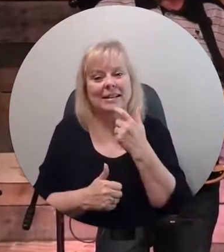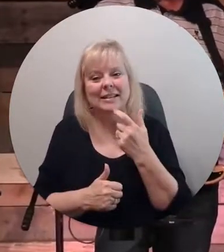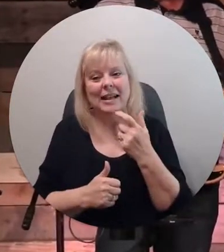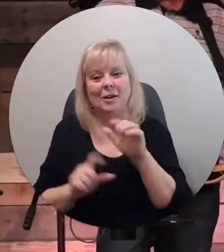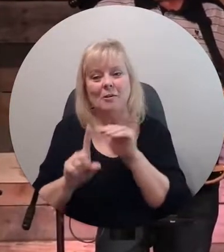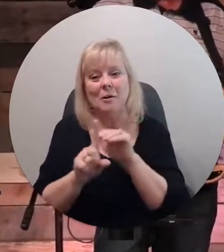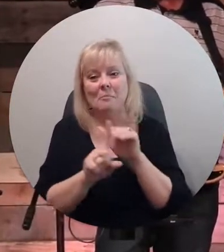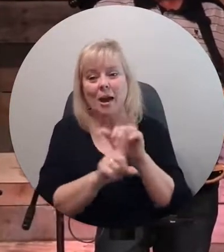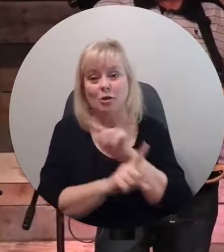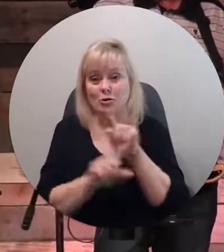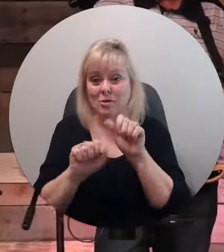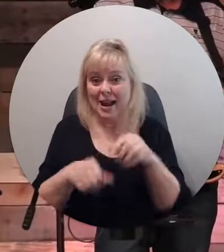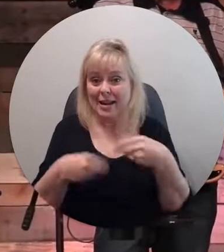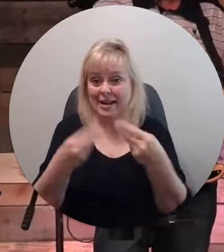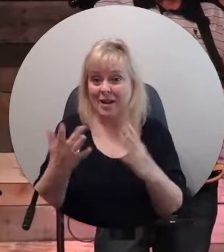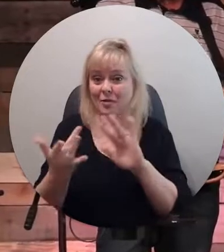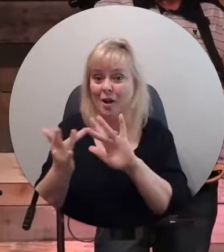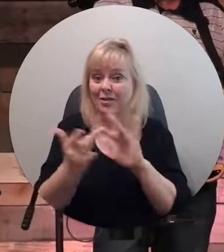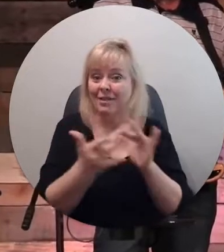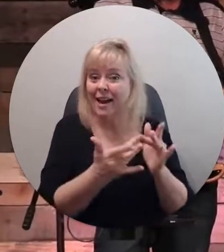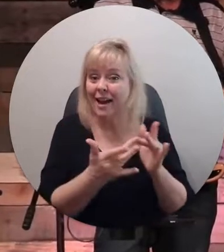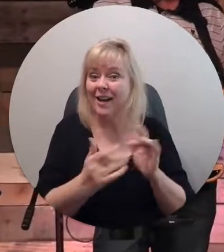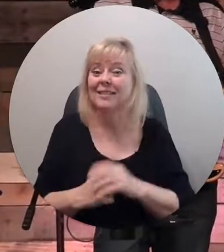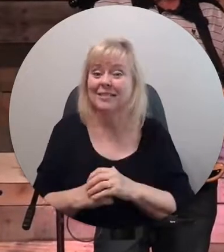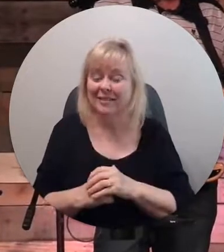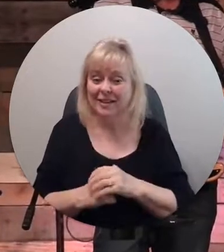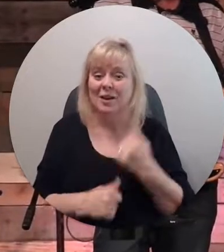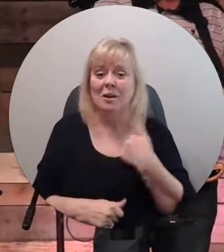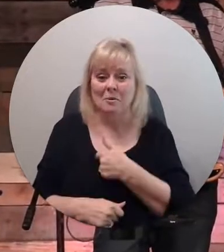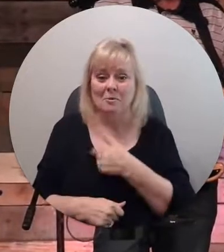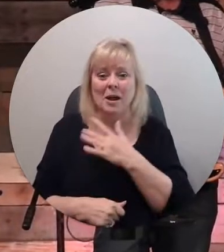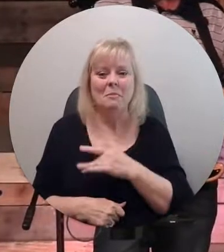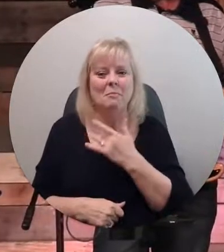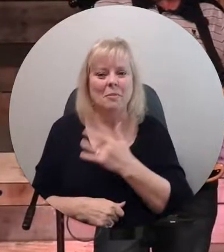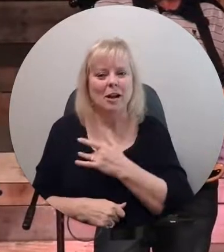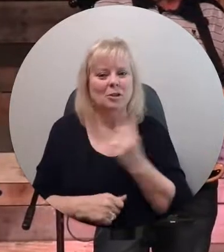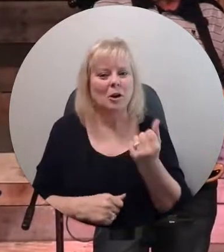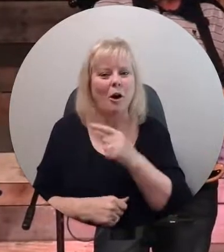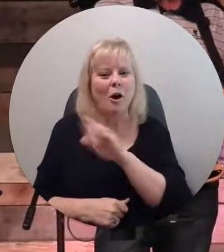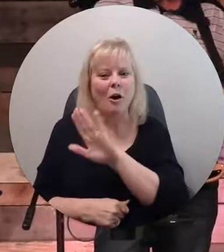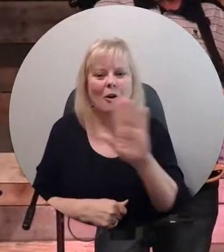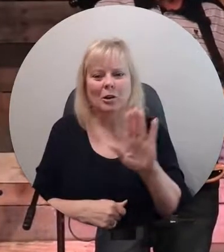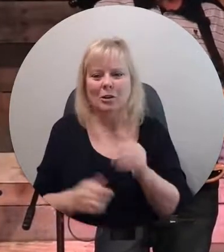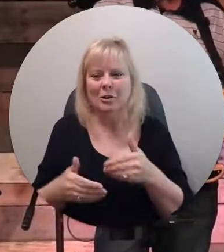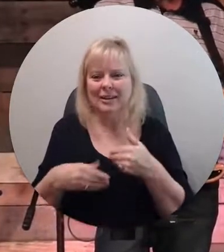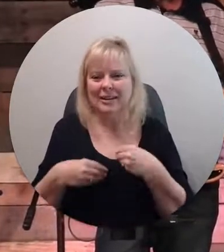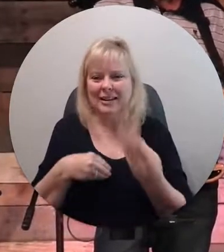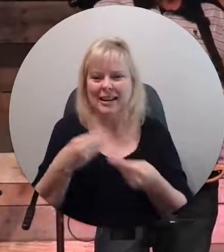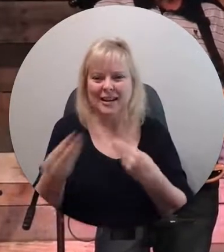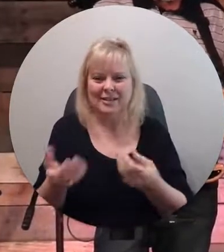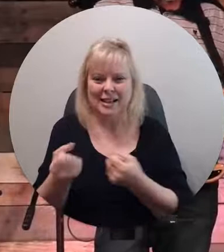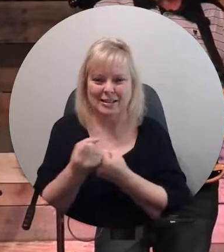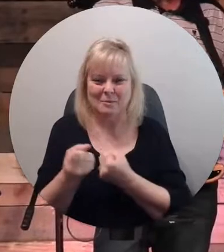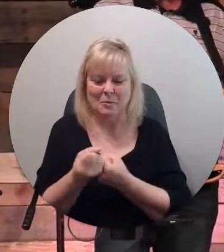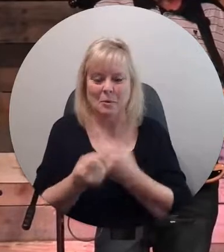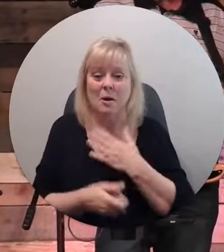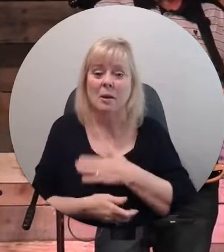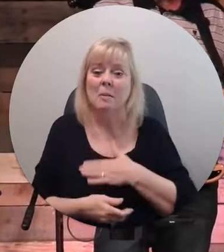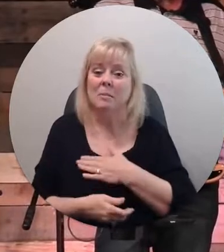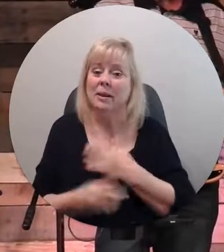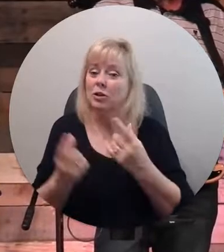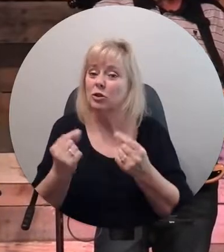online. And we just certainly appreciate your gifts and your support. If you would, please do what you do when you